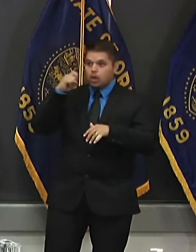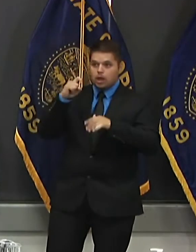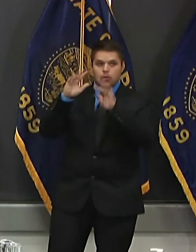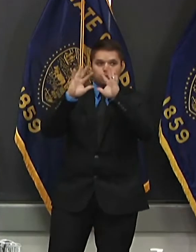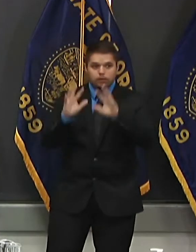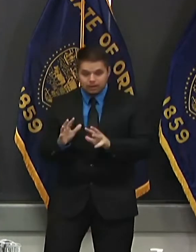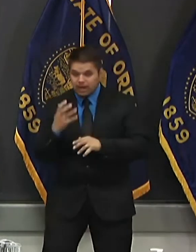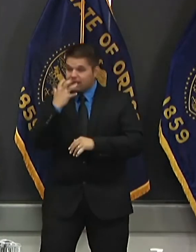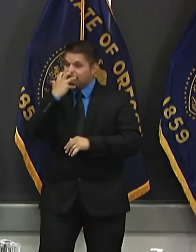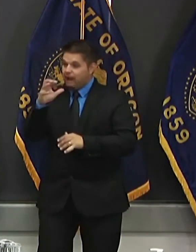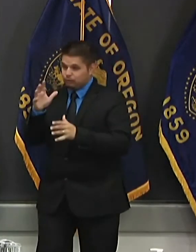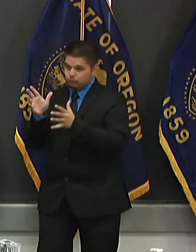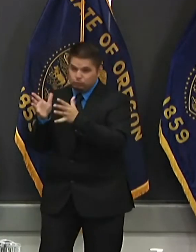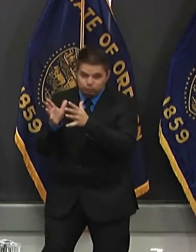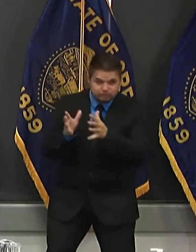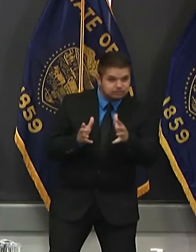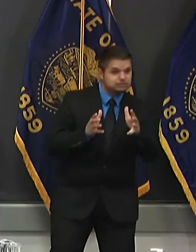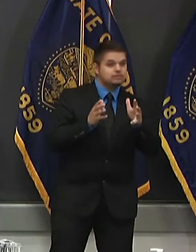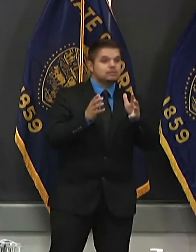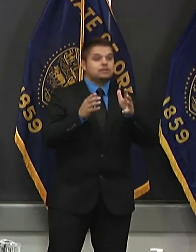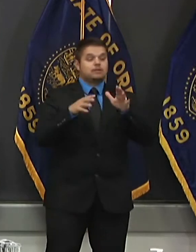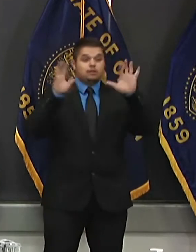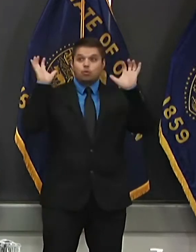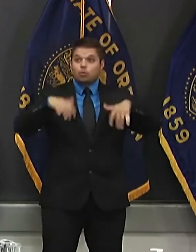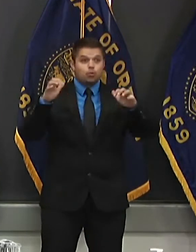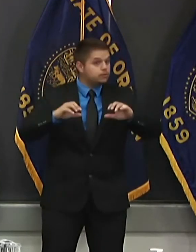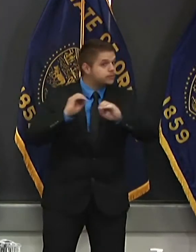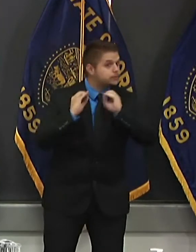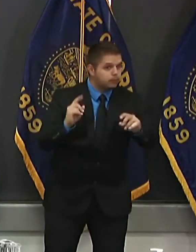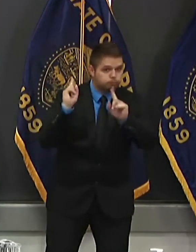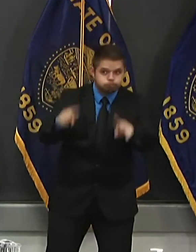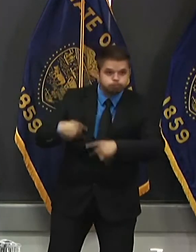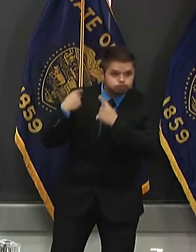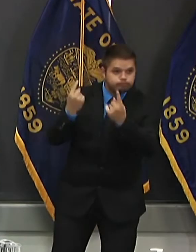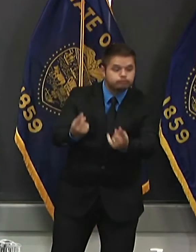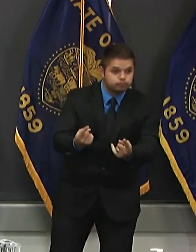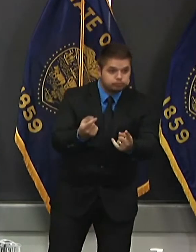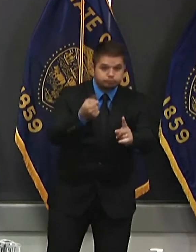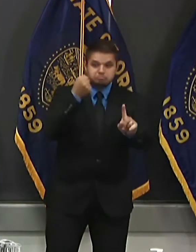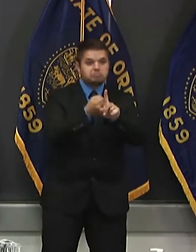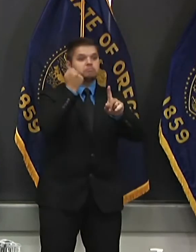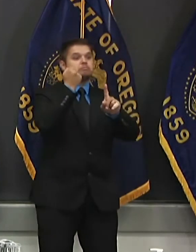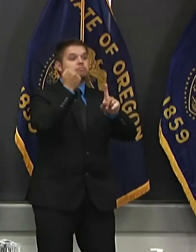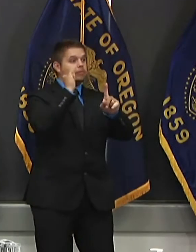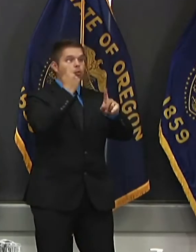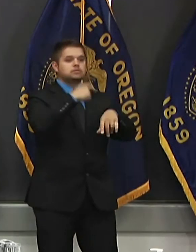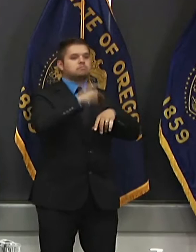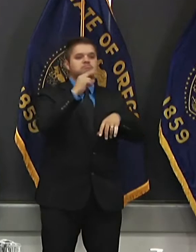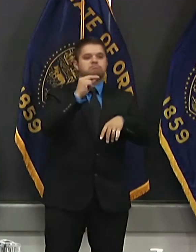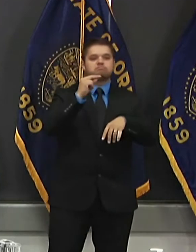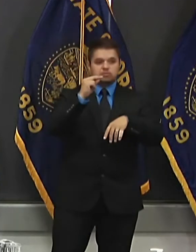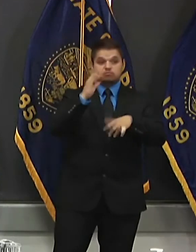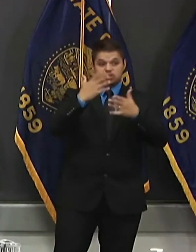conditions, this will not be a one-time event. Unfortunately, it is the bellwether of the future. We